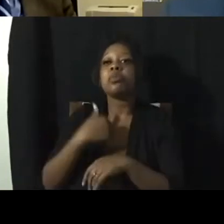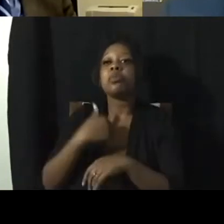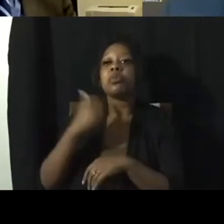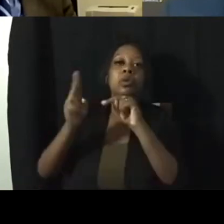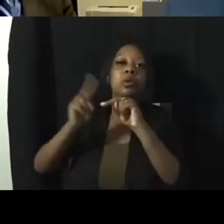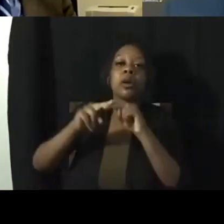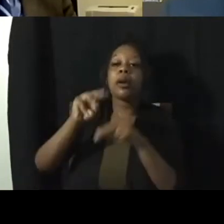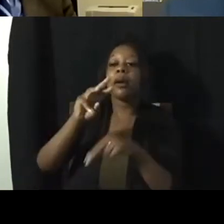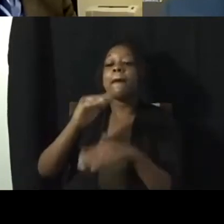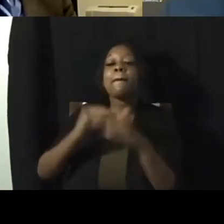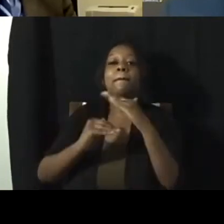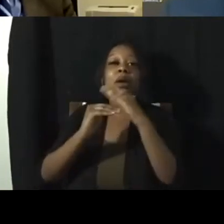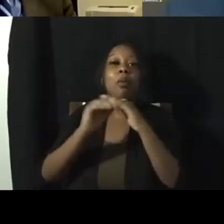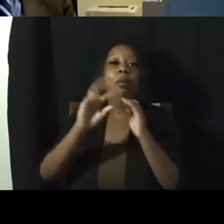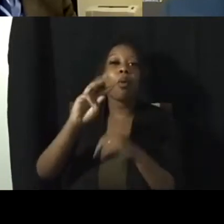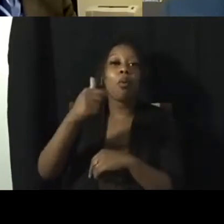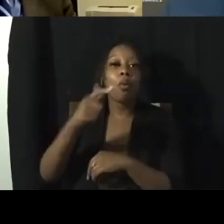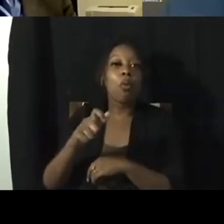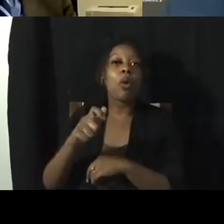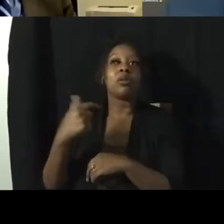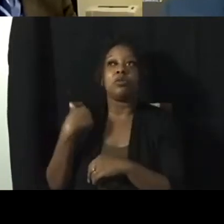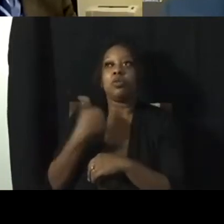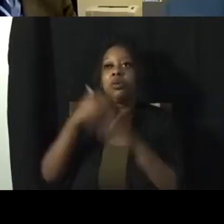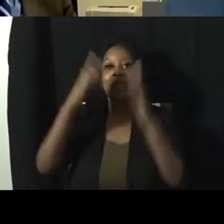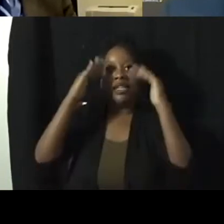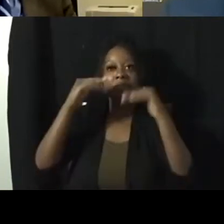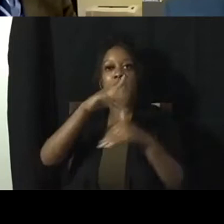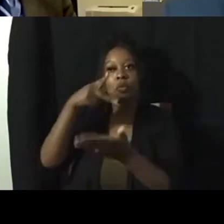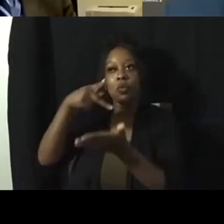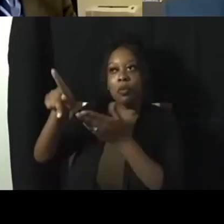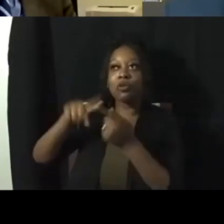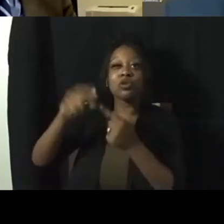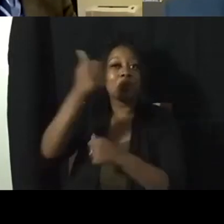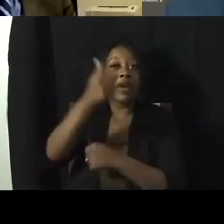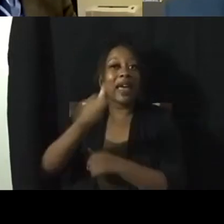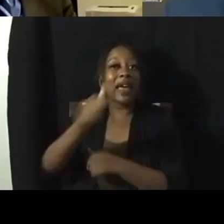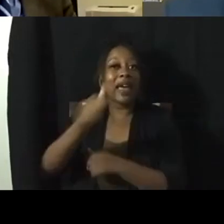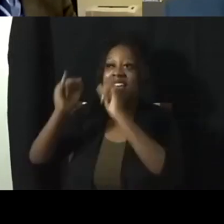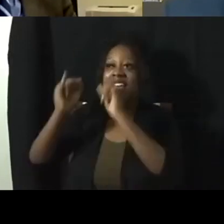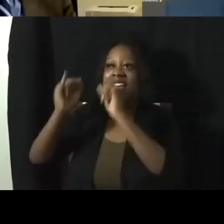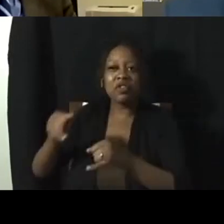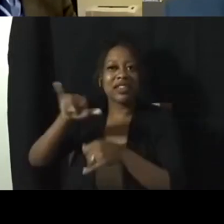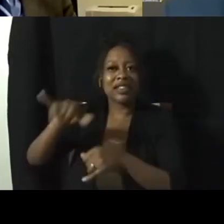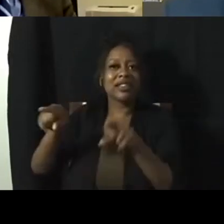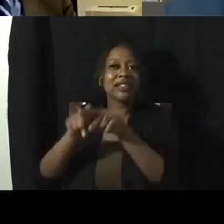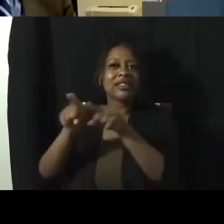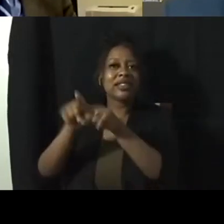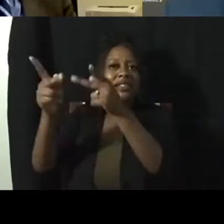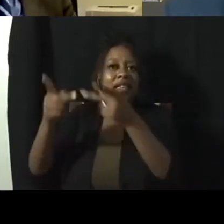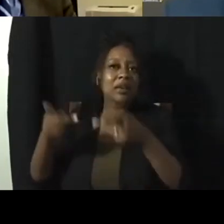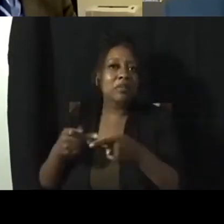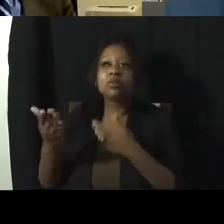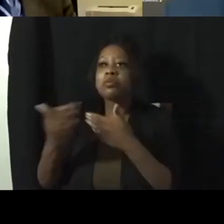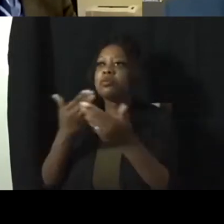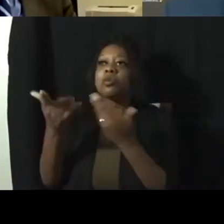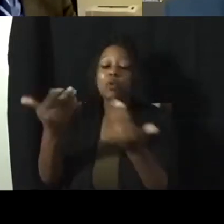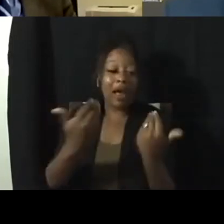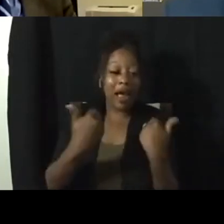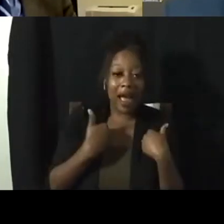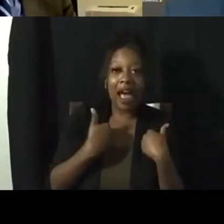expected to be paid to any individual in that same position, whether they have a disability or not.